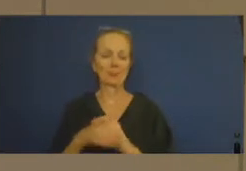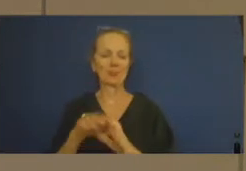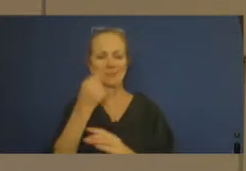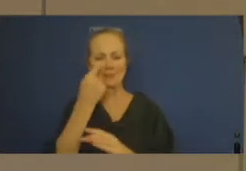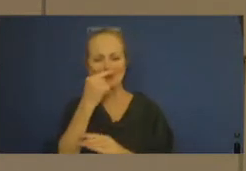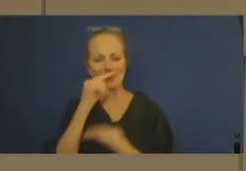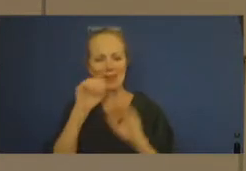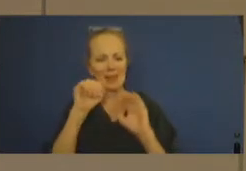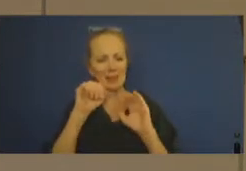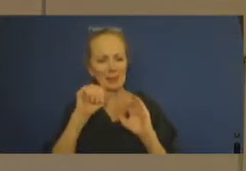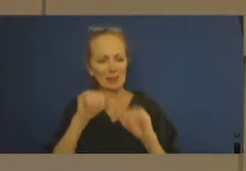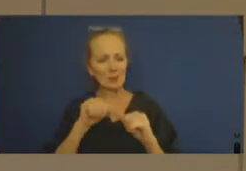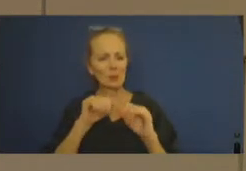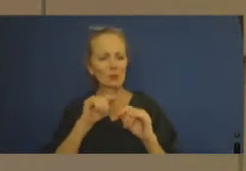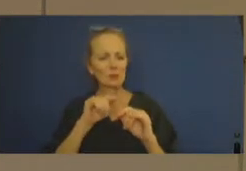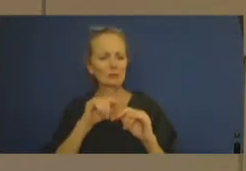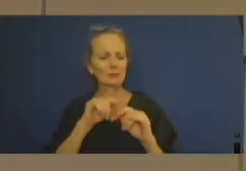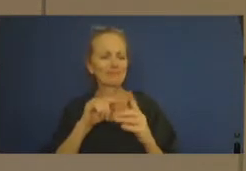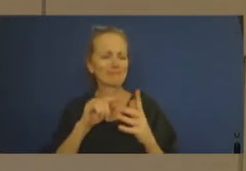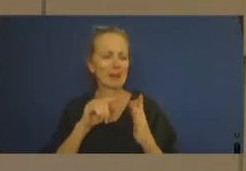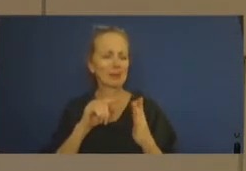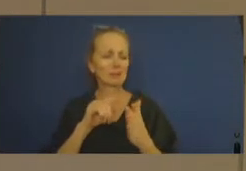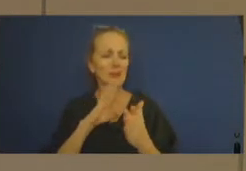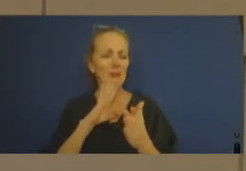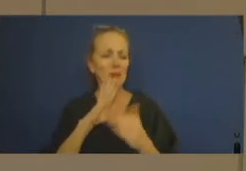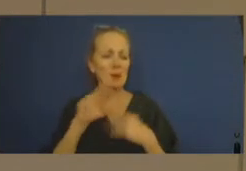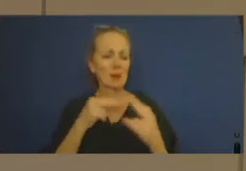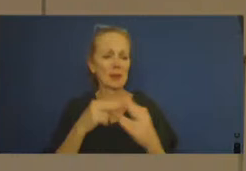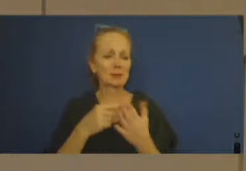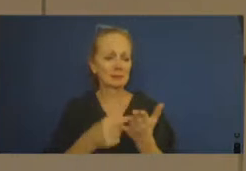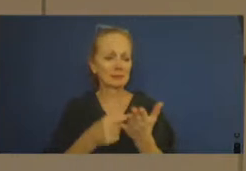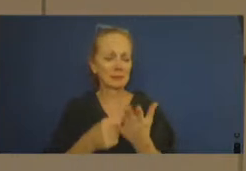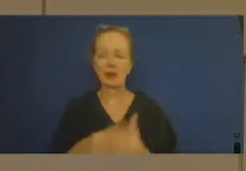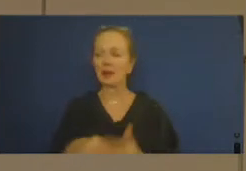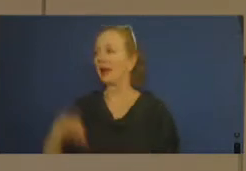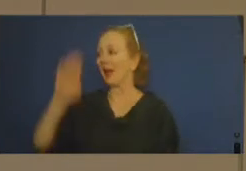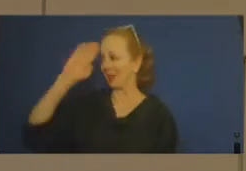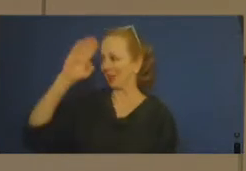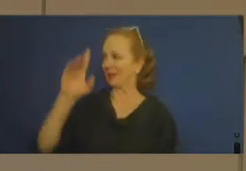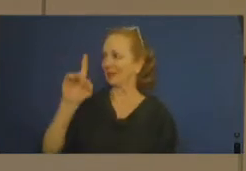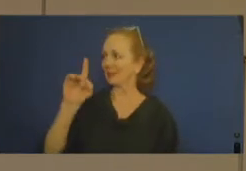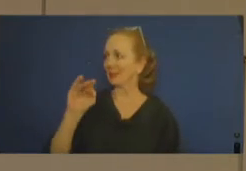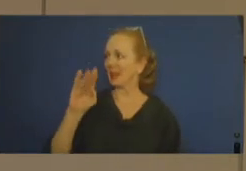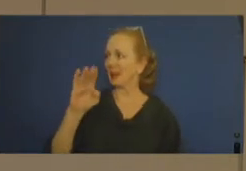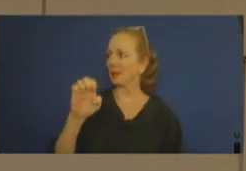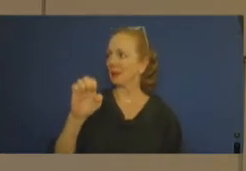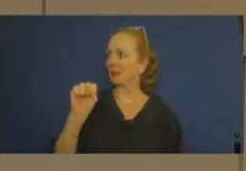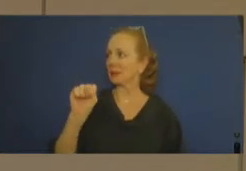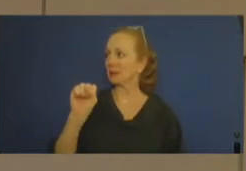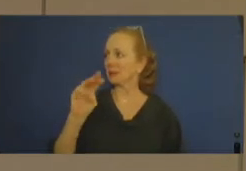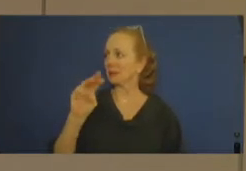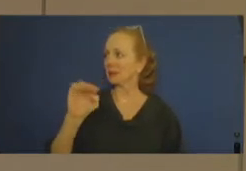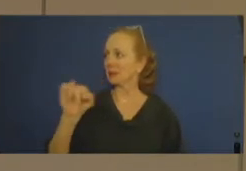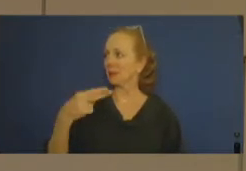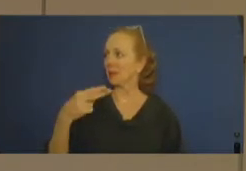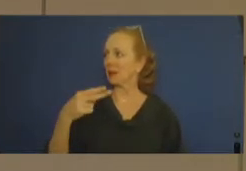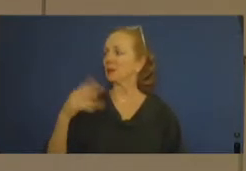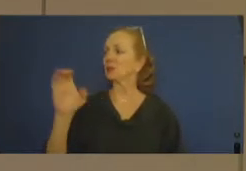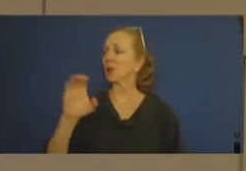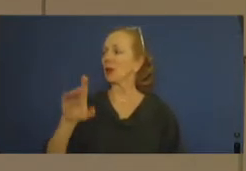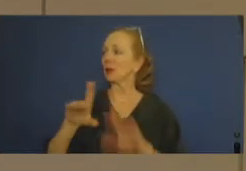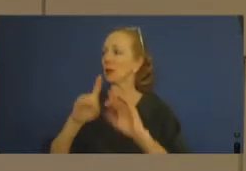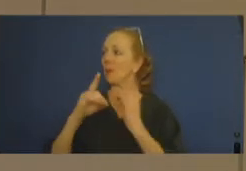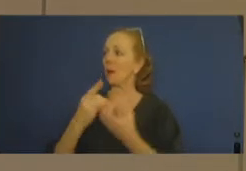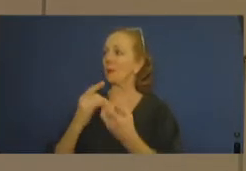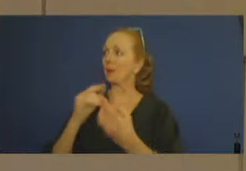that for us, please, ma'am? Hi, good evening, everyone. Debbie Smith, Charlotte Department of Transportation. And in fact, there is